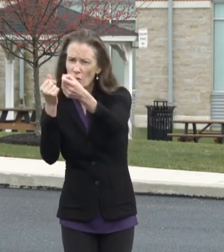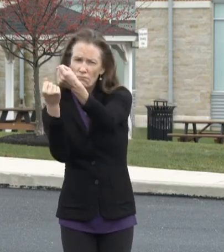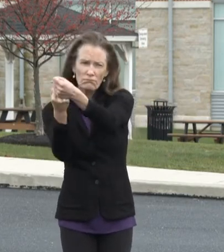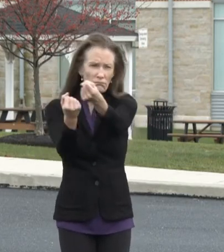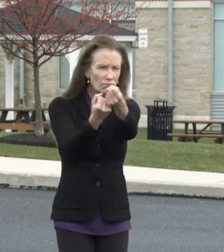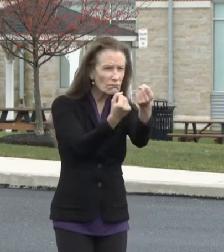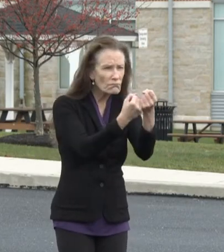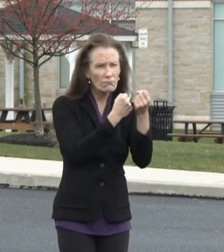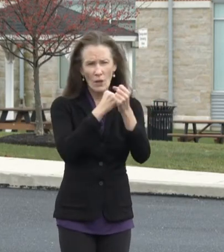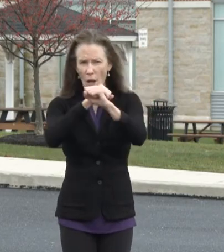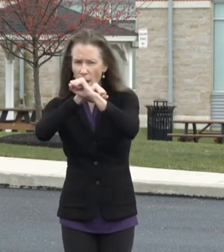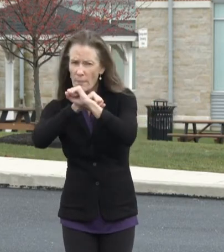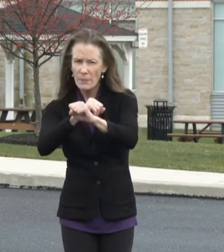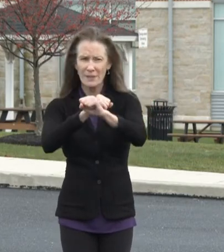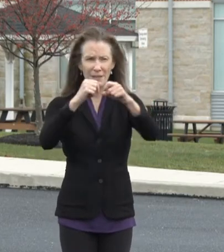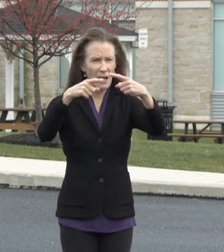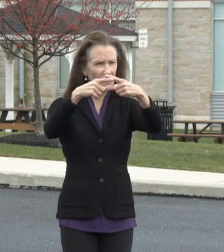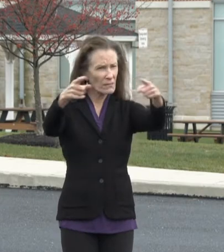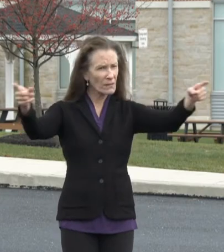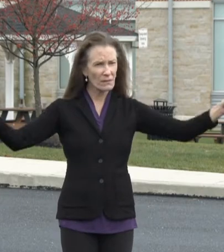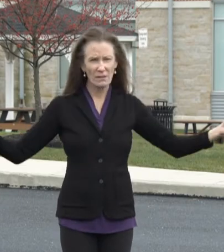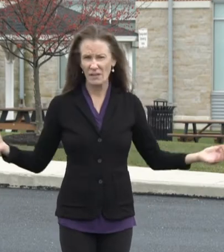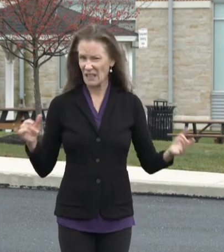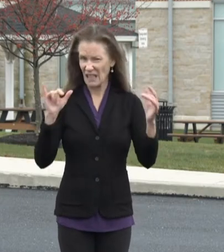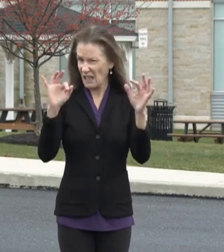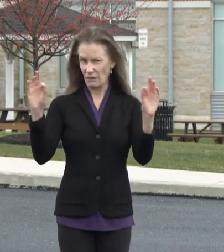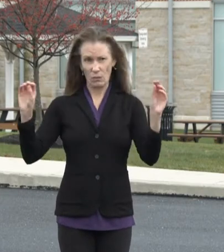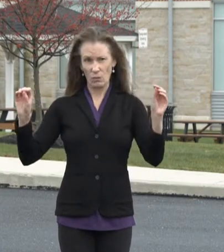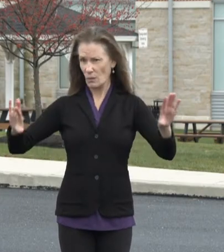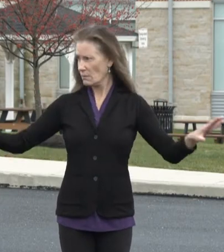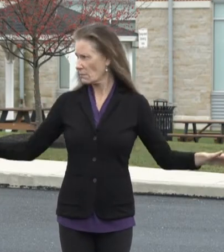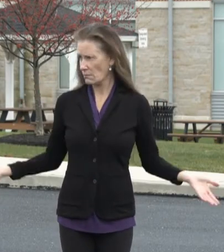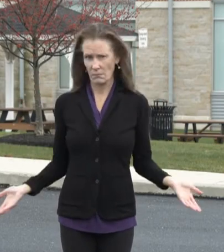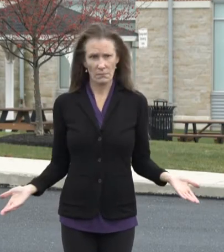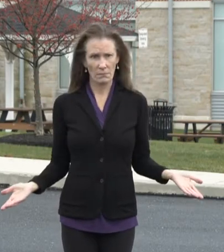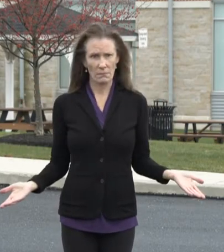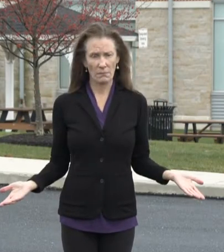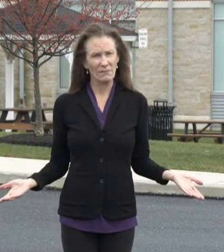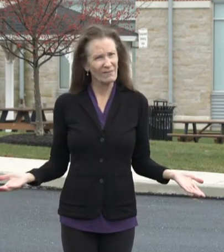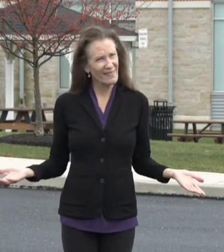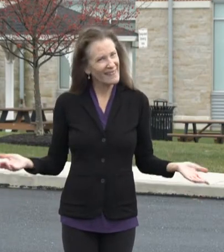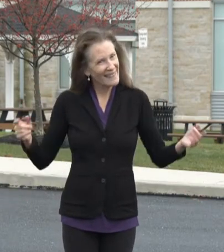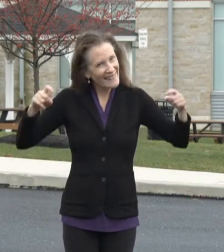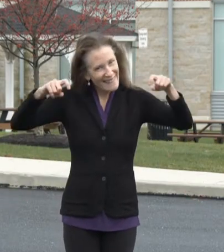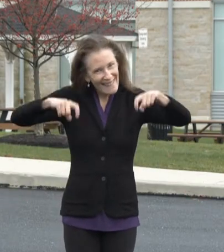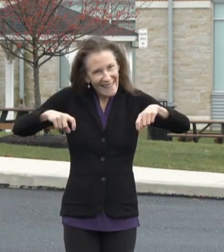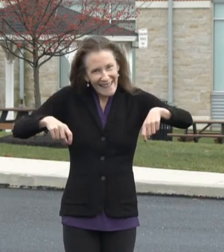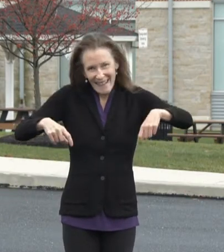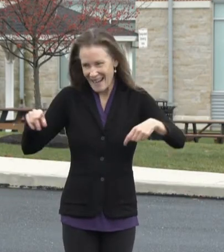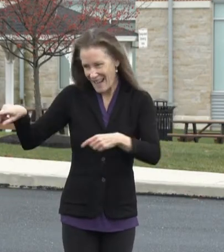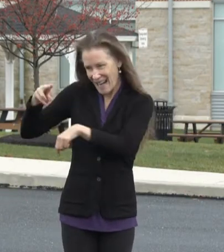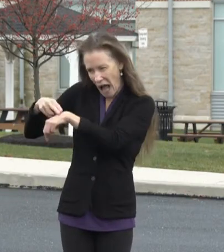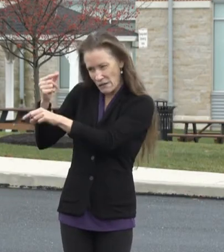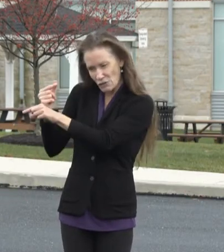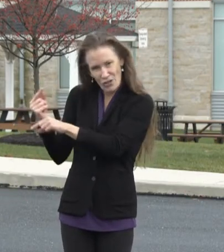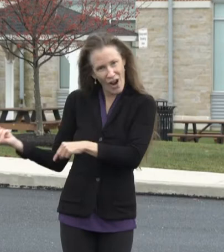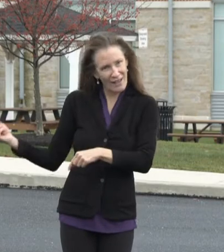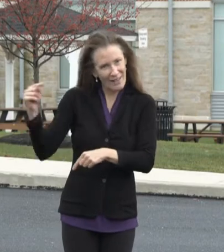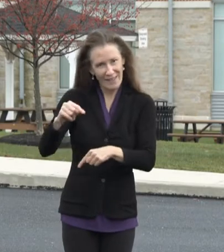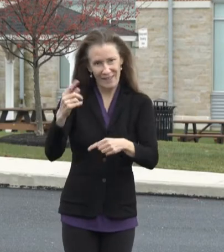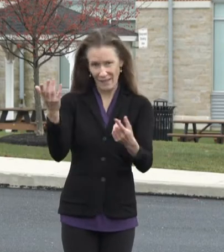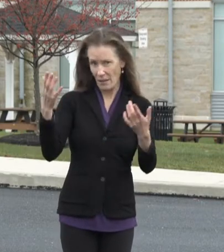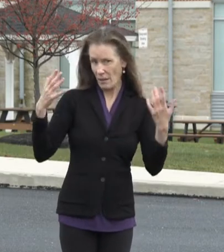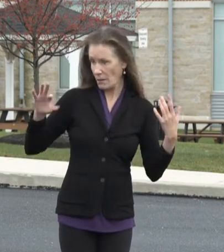to fulfill their roles and, in fact, would be overwhelmed by the public health needs of this important constituency if it weren't for the